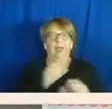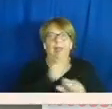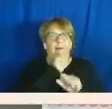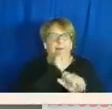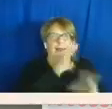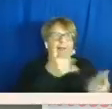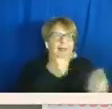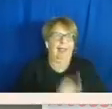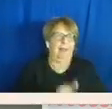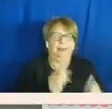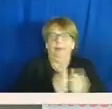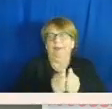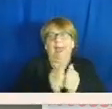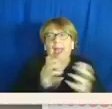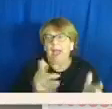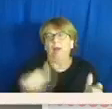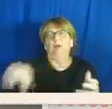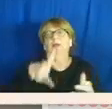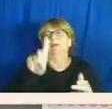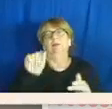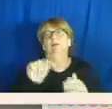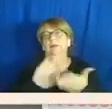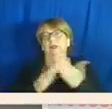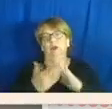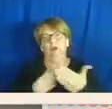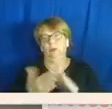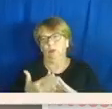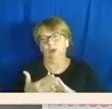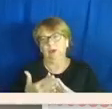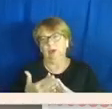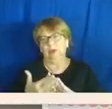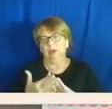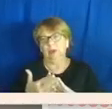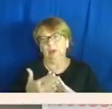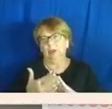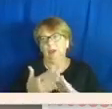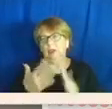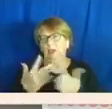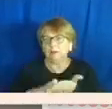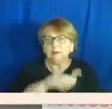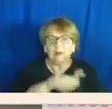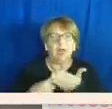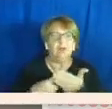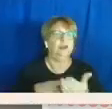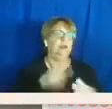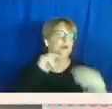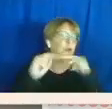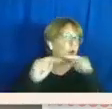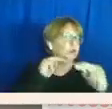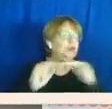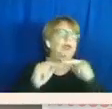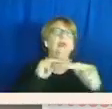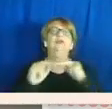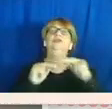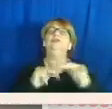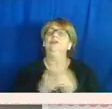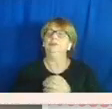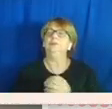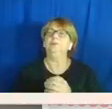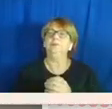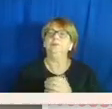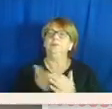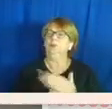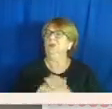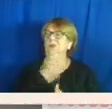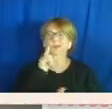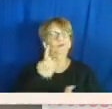the disability community in the discussions and negotiations on the ADA. We recognized that this